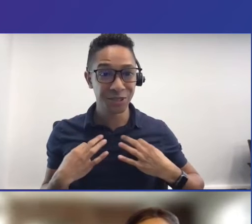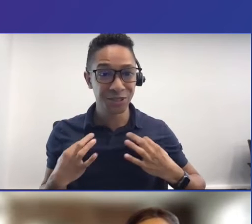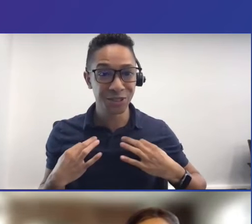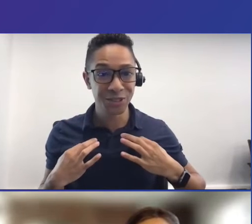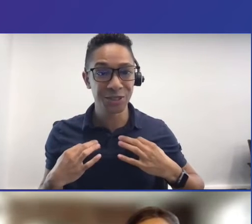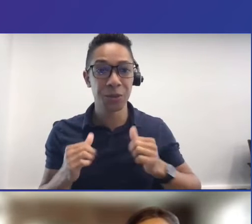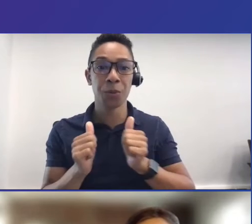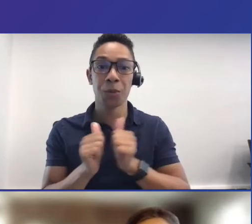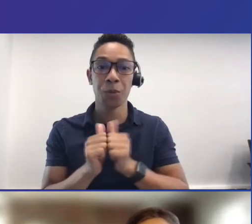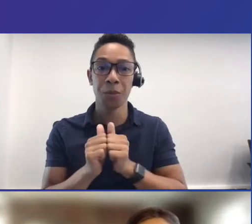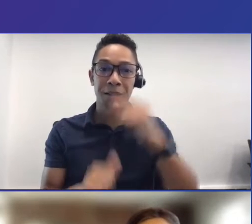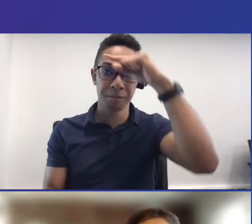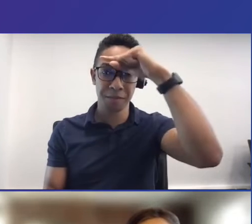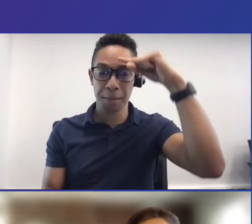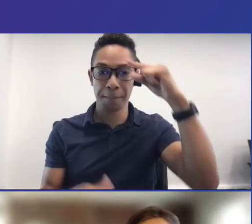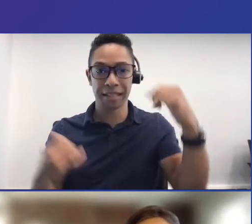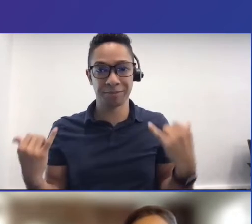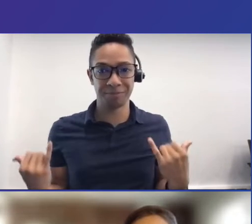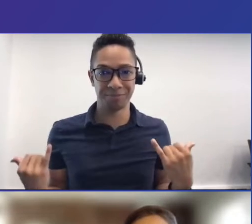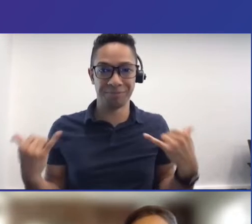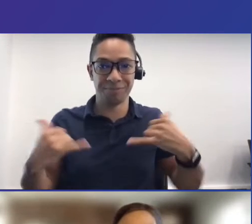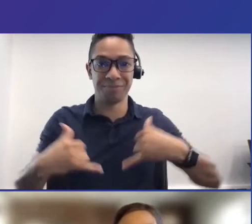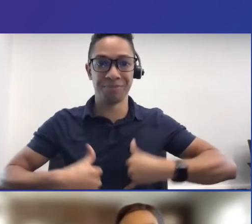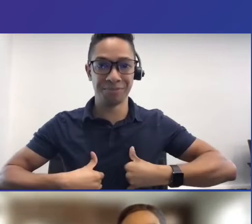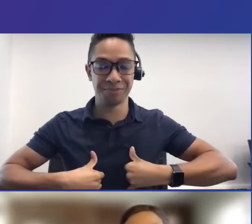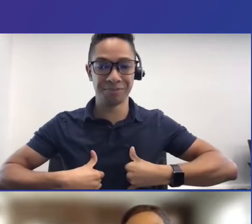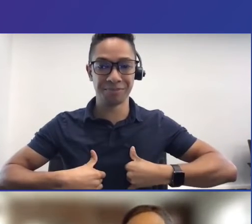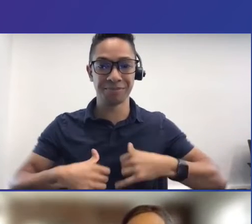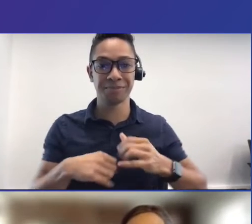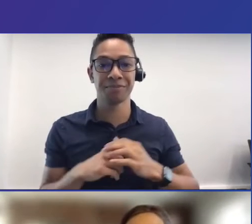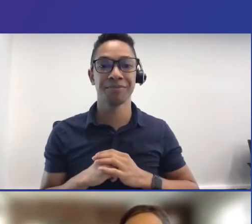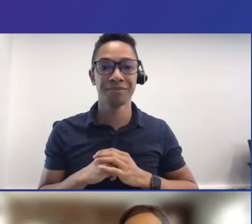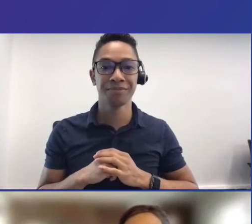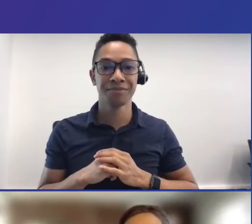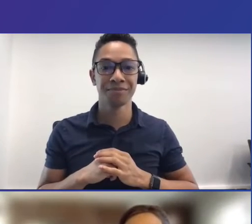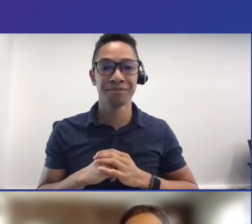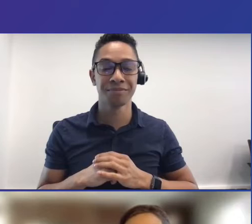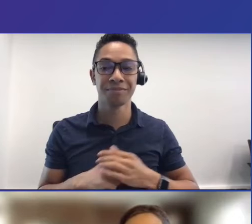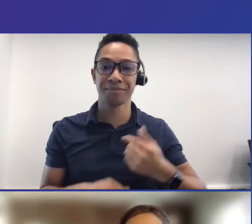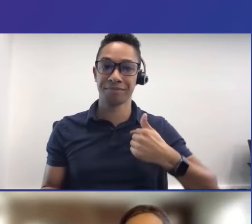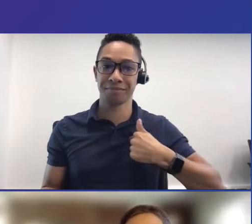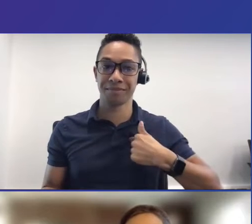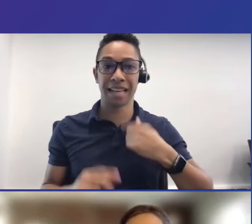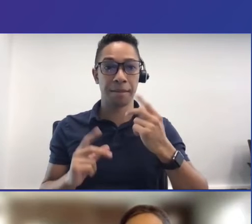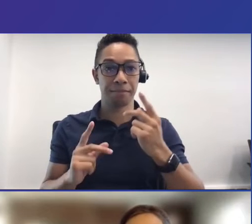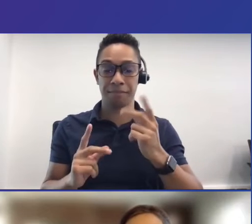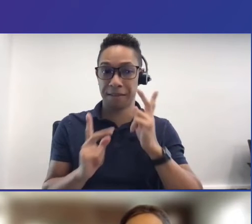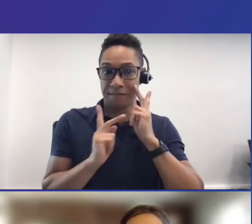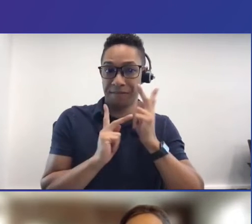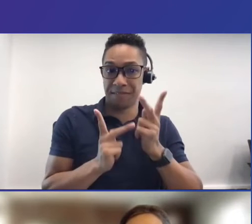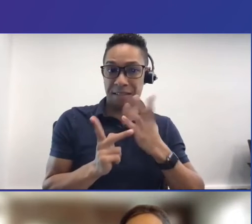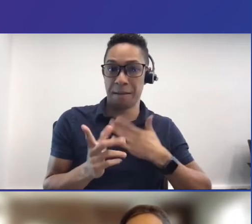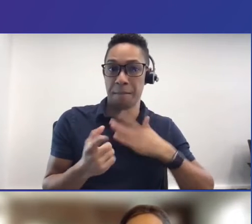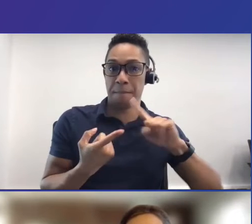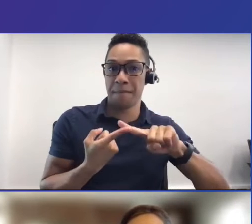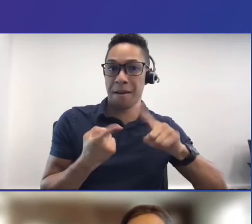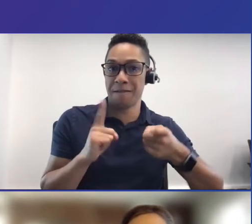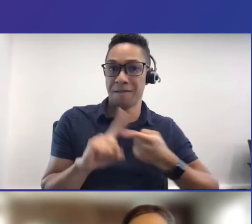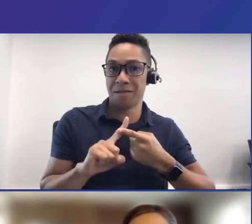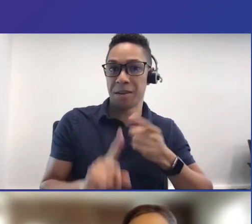with a black jacket. I am a guest in my friend Yoshiko